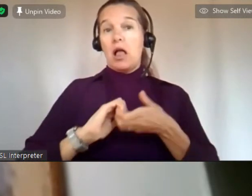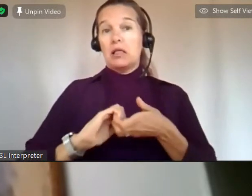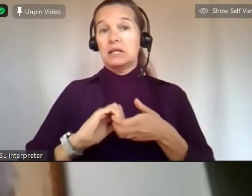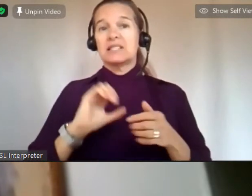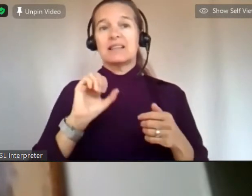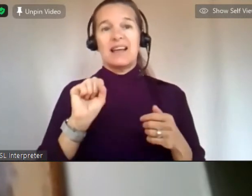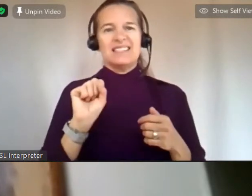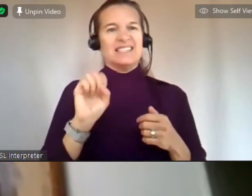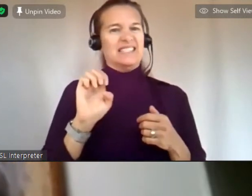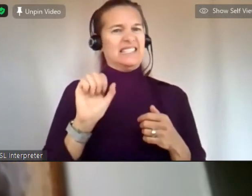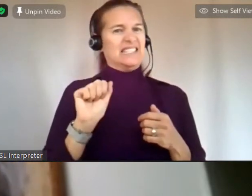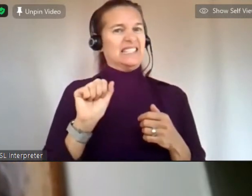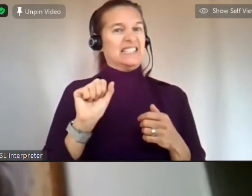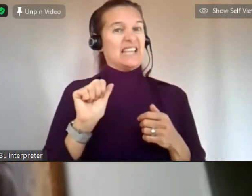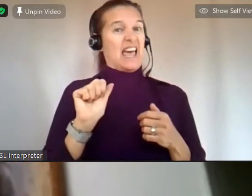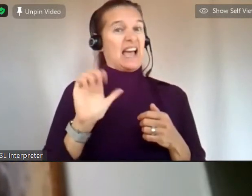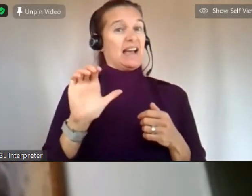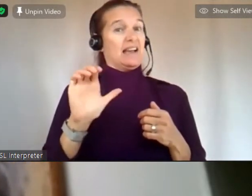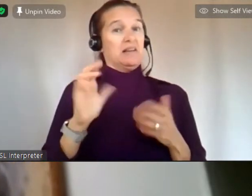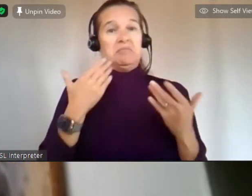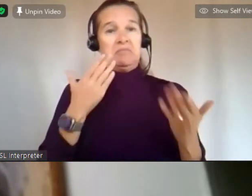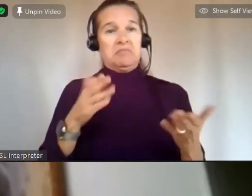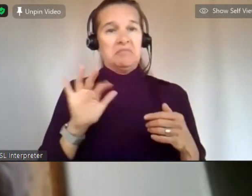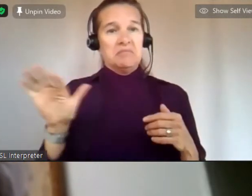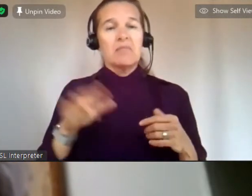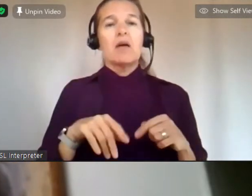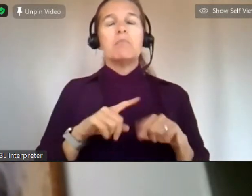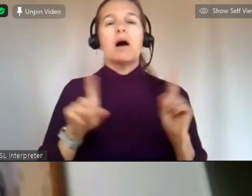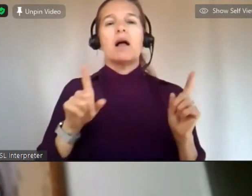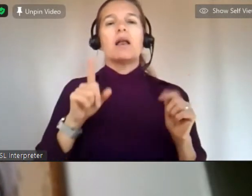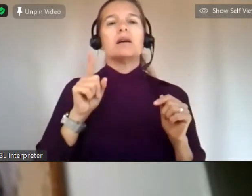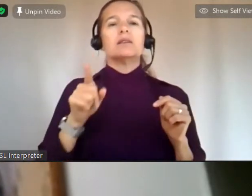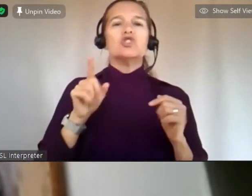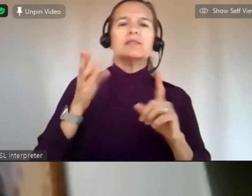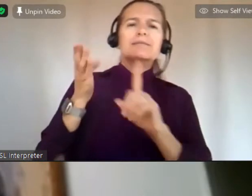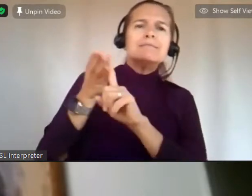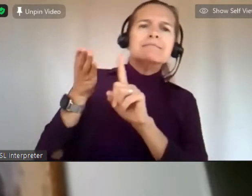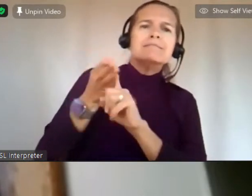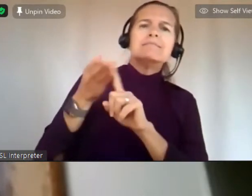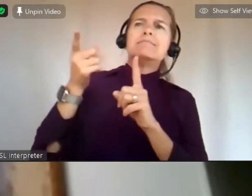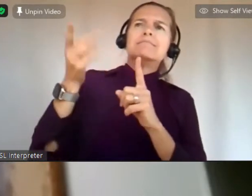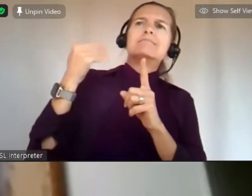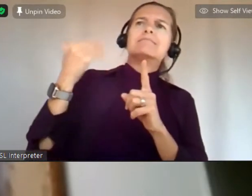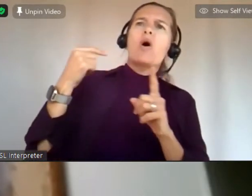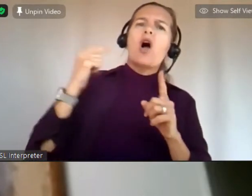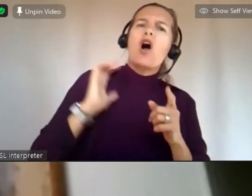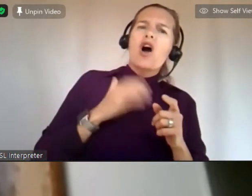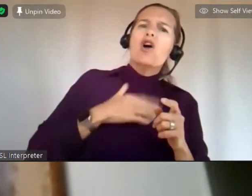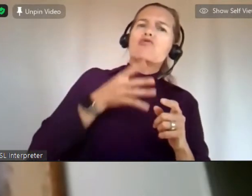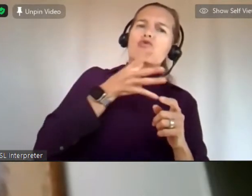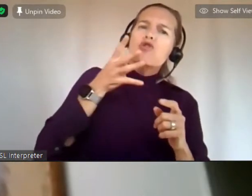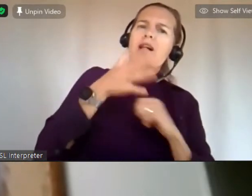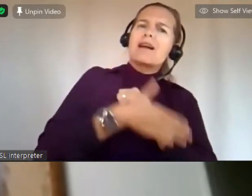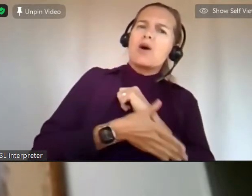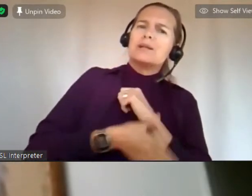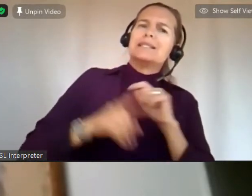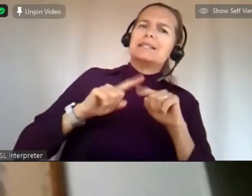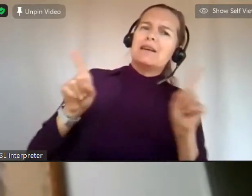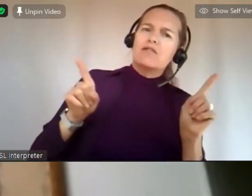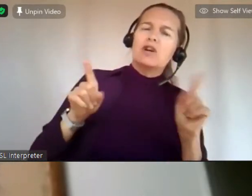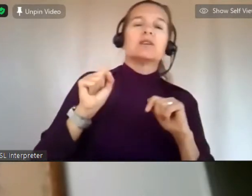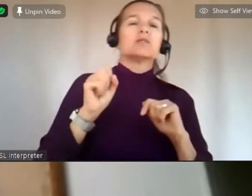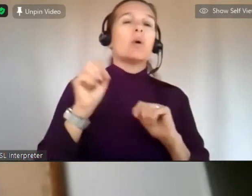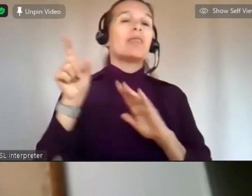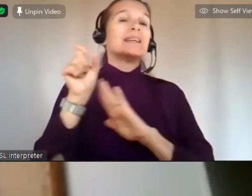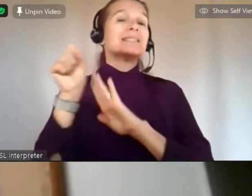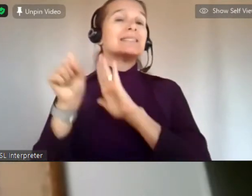to understand that there is a different perspective with rural counties. And so the state has scheduled a meeting with